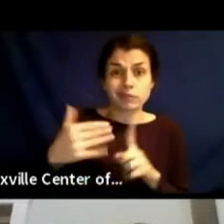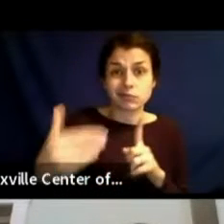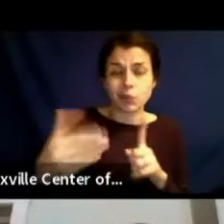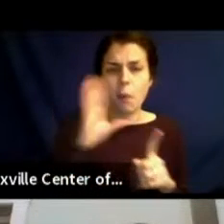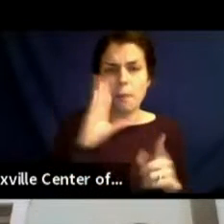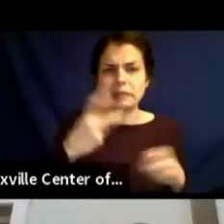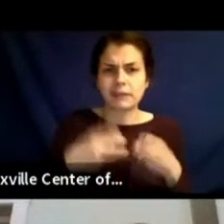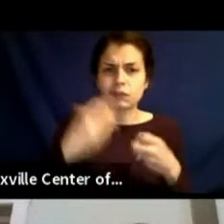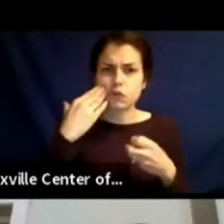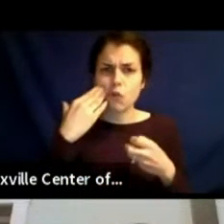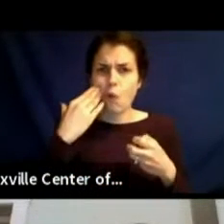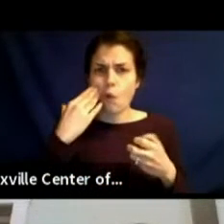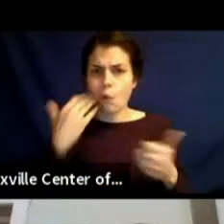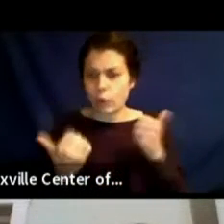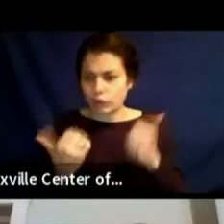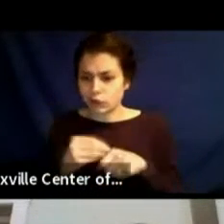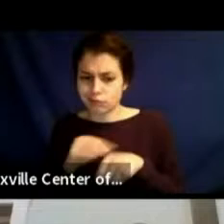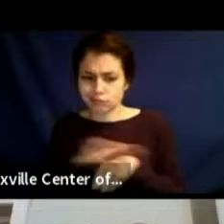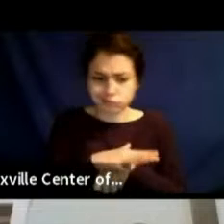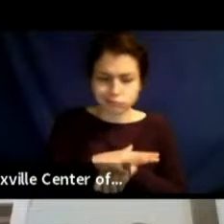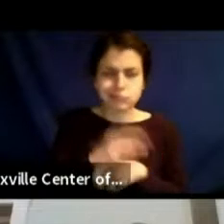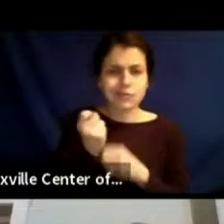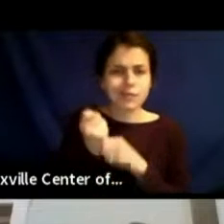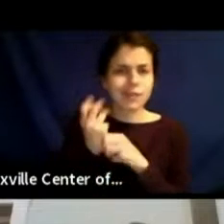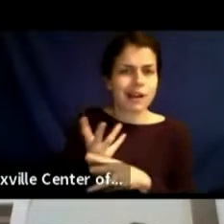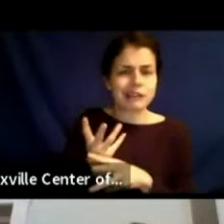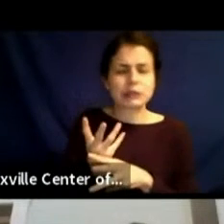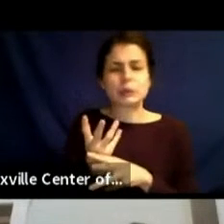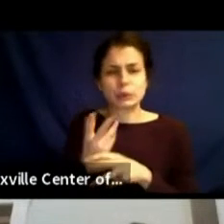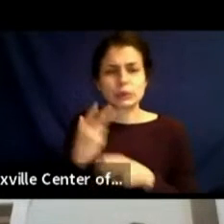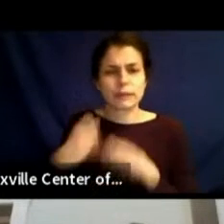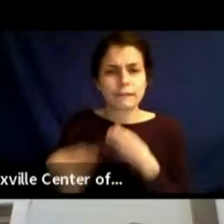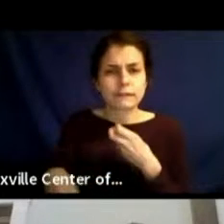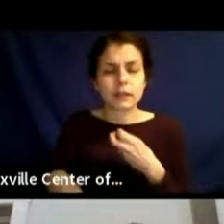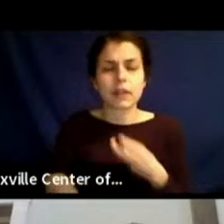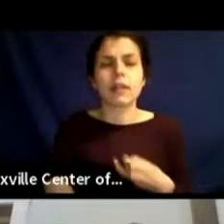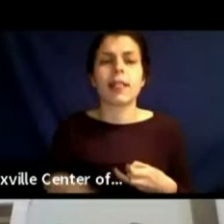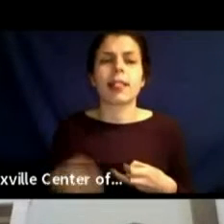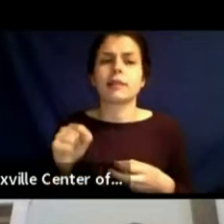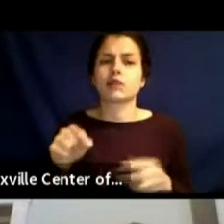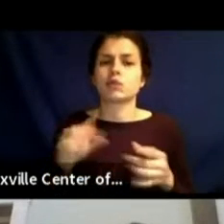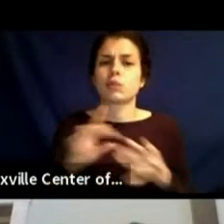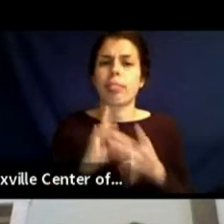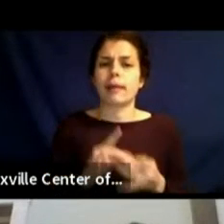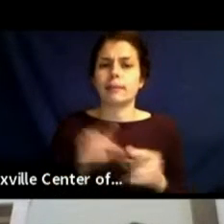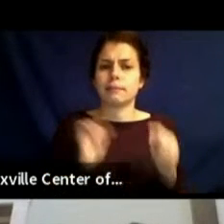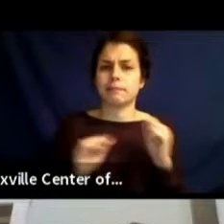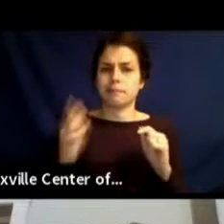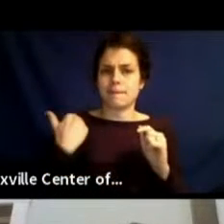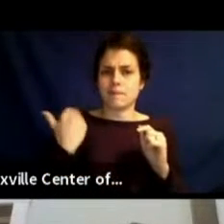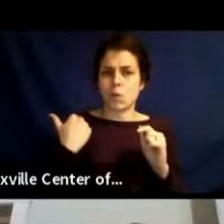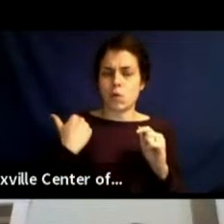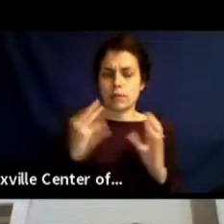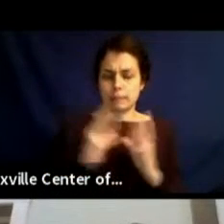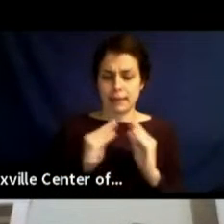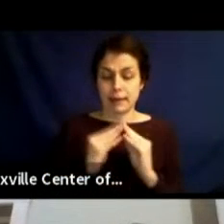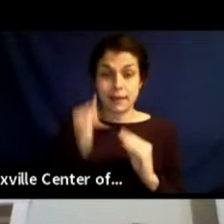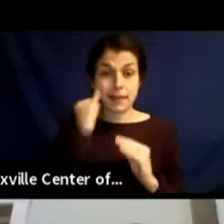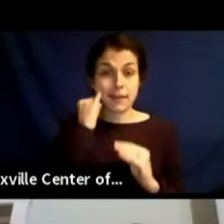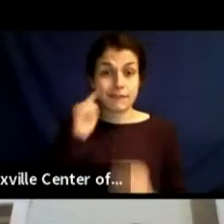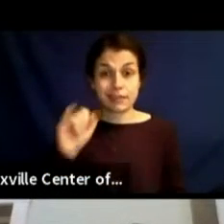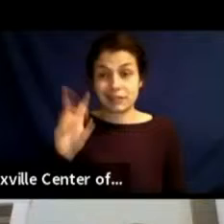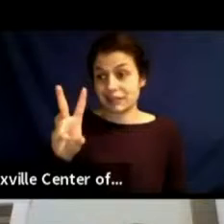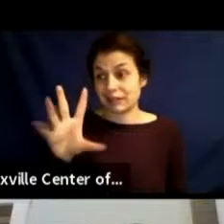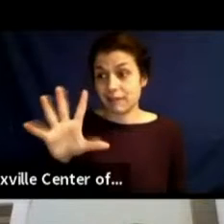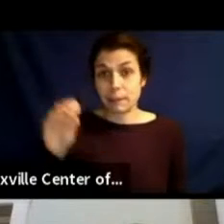way around that. And I guess the other thing, this gets back to what we did earlier in the meeting, is if that 65% masking